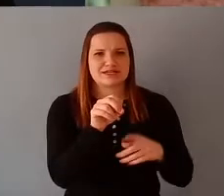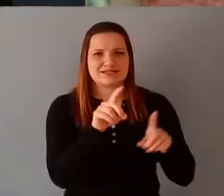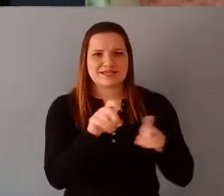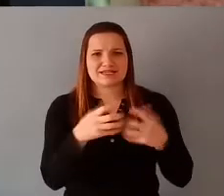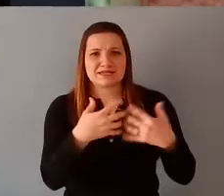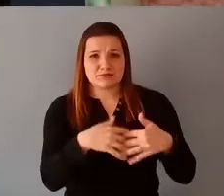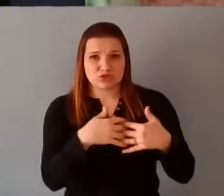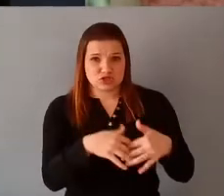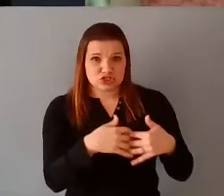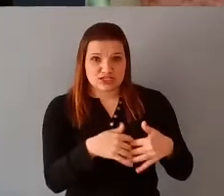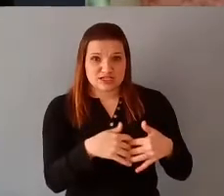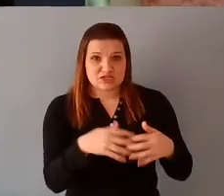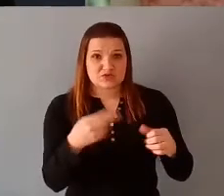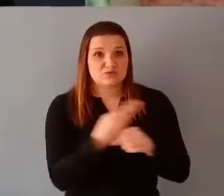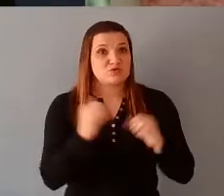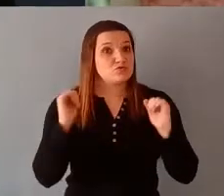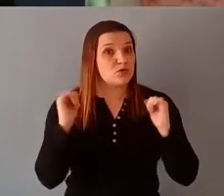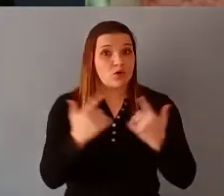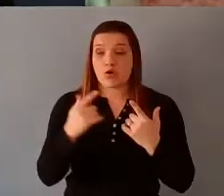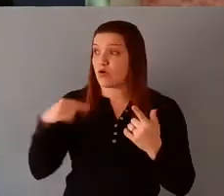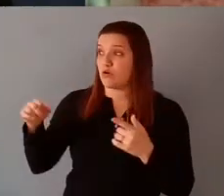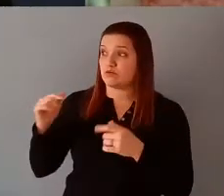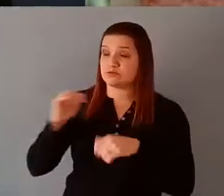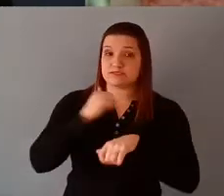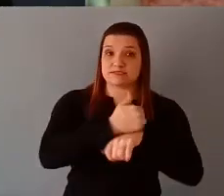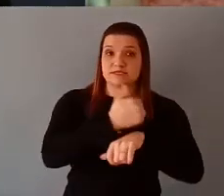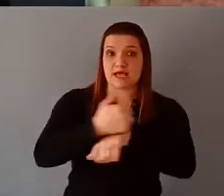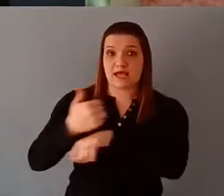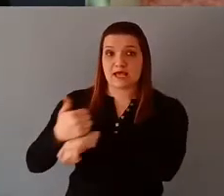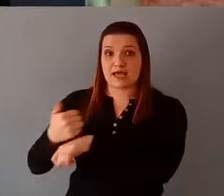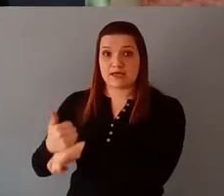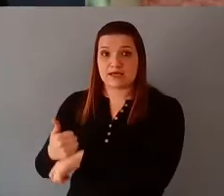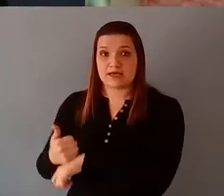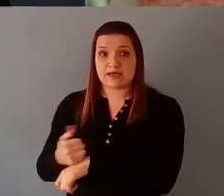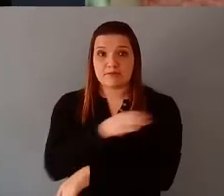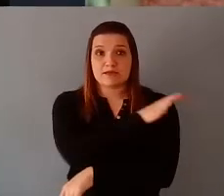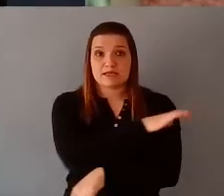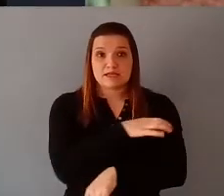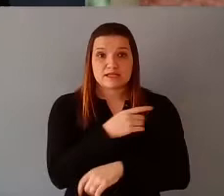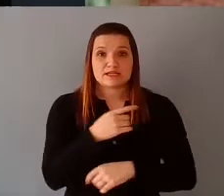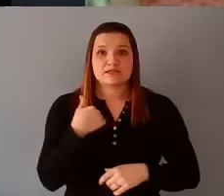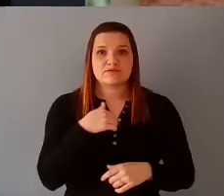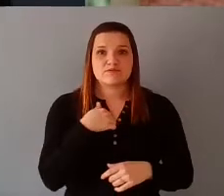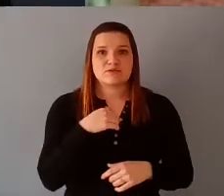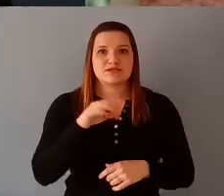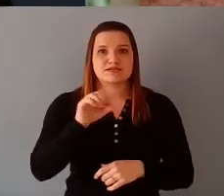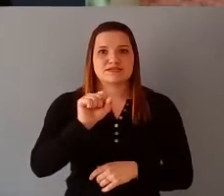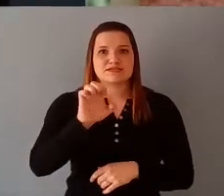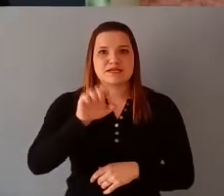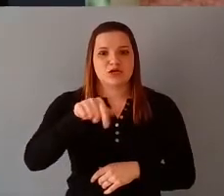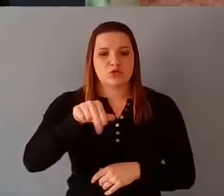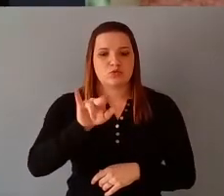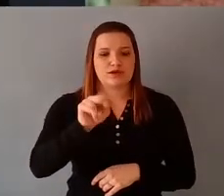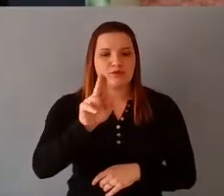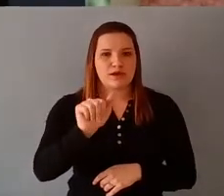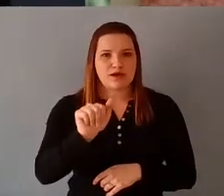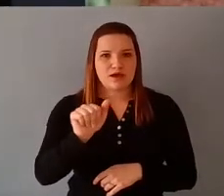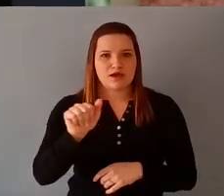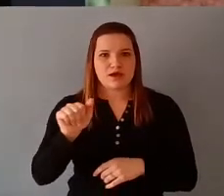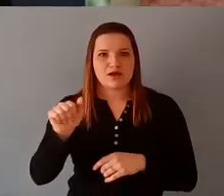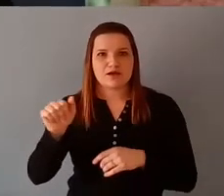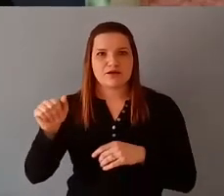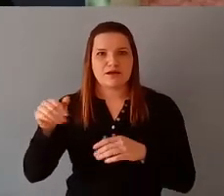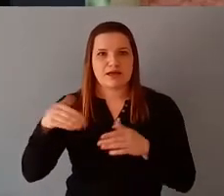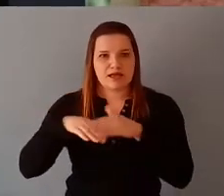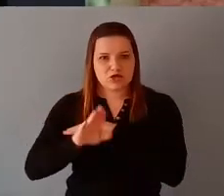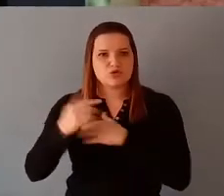we're using in all of our clinics. Could we station those at, say, the Asequia wing entrance, which is where all visitors come in?